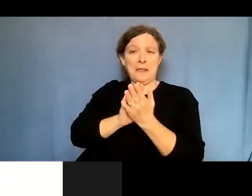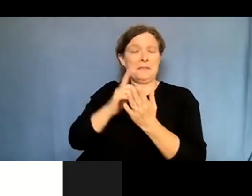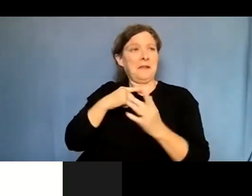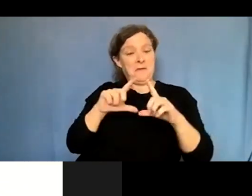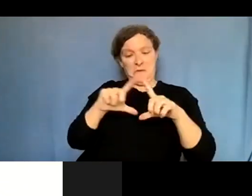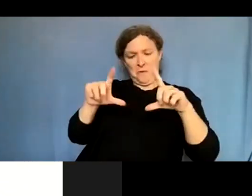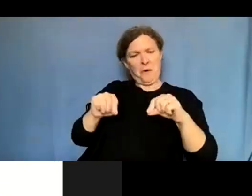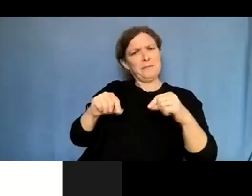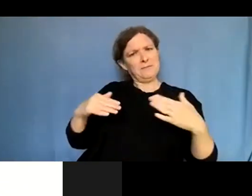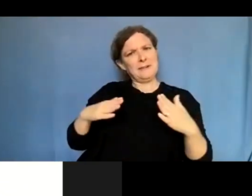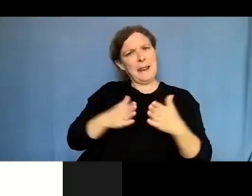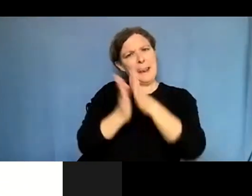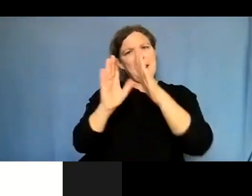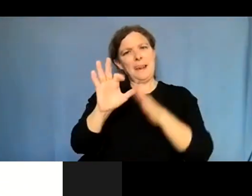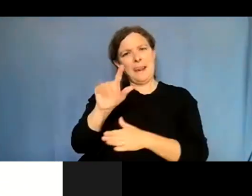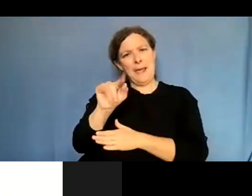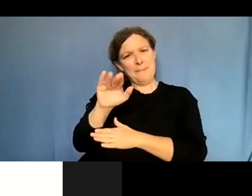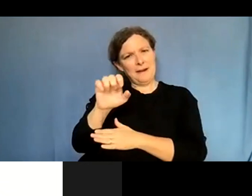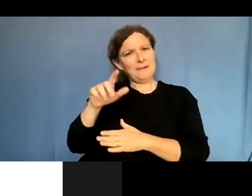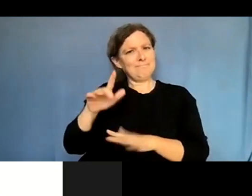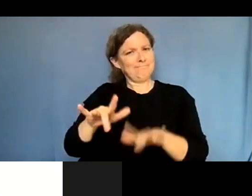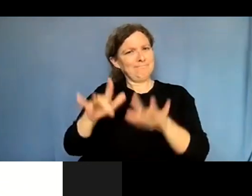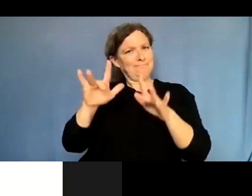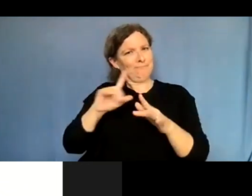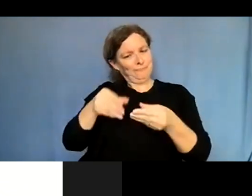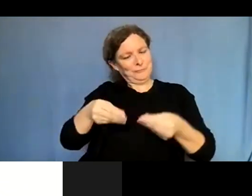be laminated. Yeah, for Oh, sure.